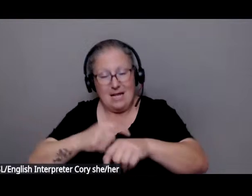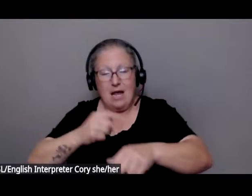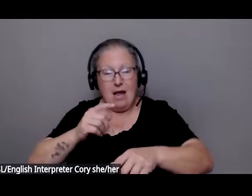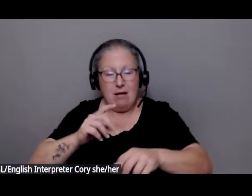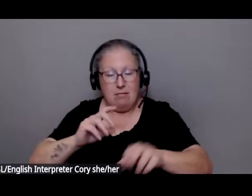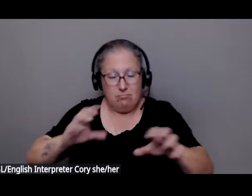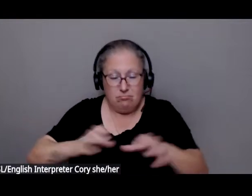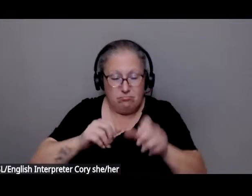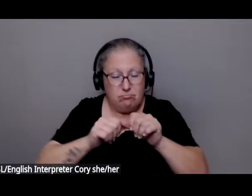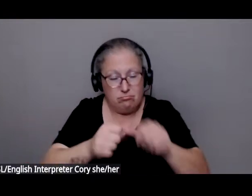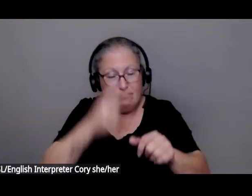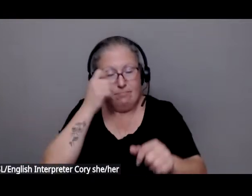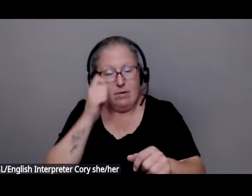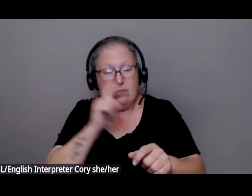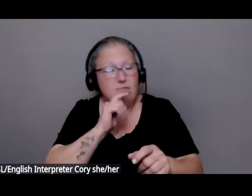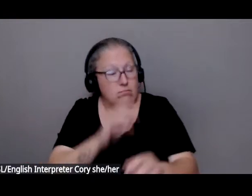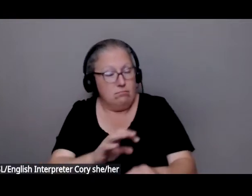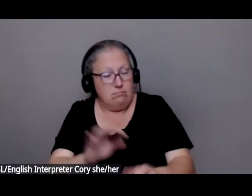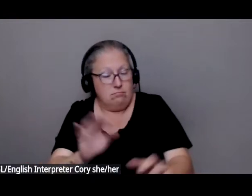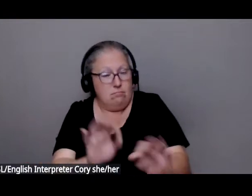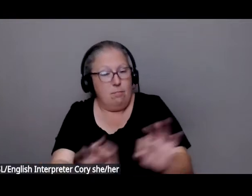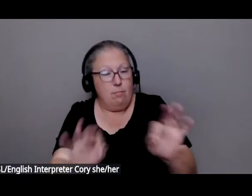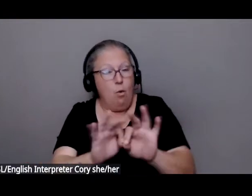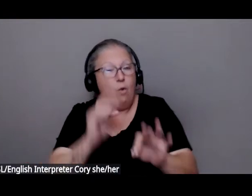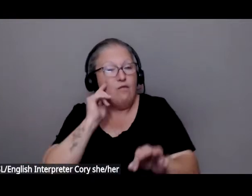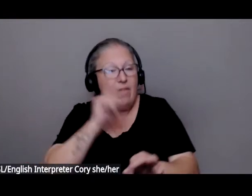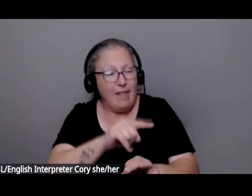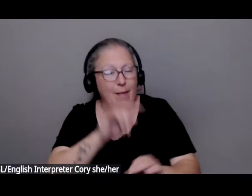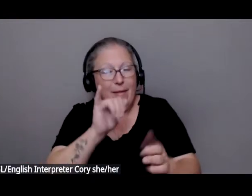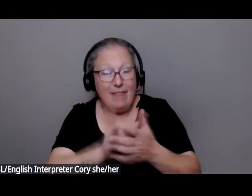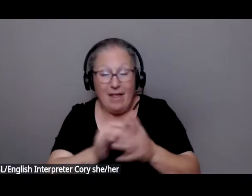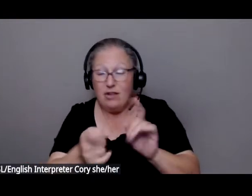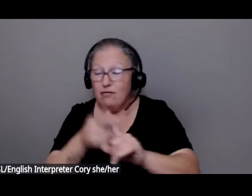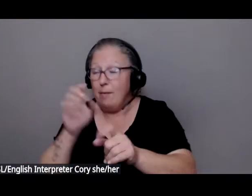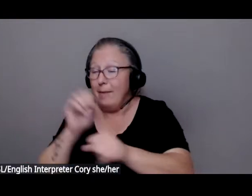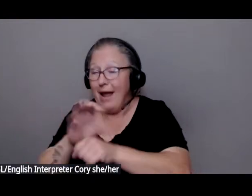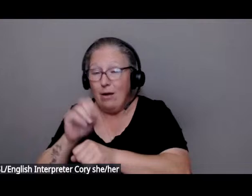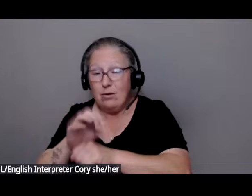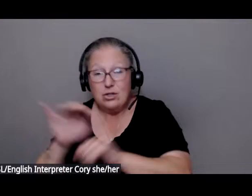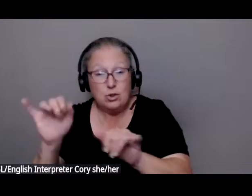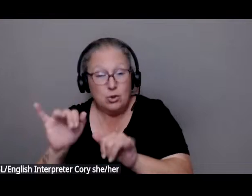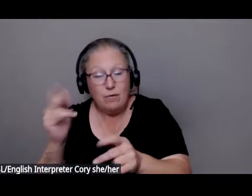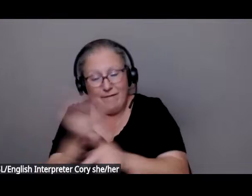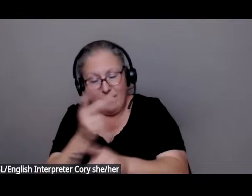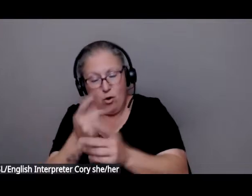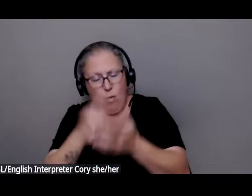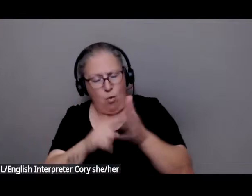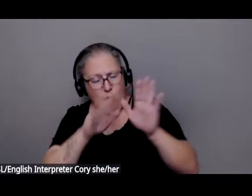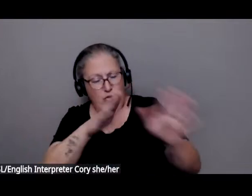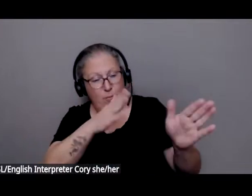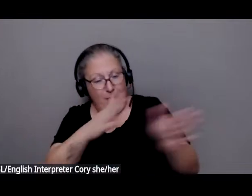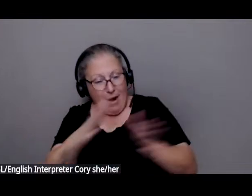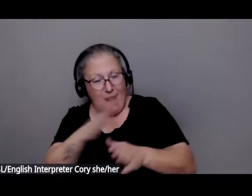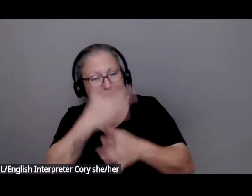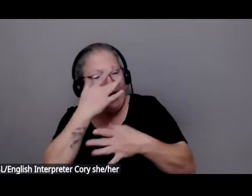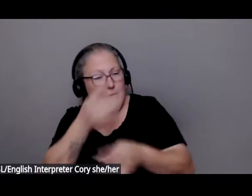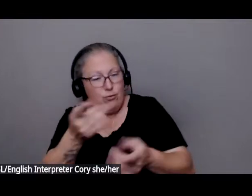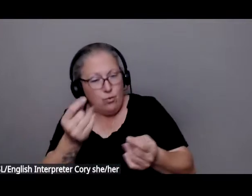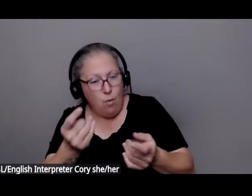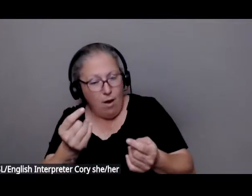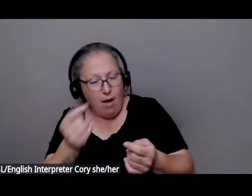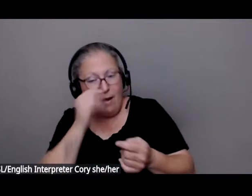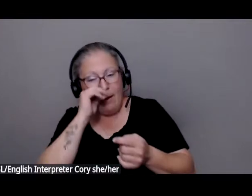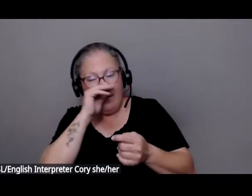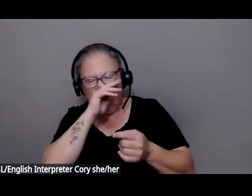relevance to them. And they, that's going to come through counseling too, is figuring out what is your plan and what are you interested in